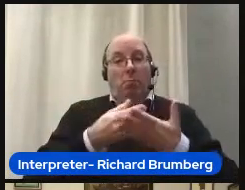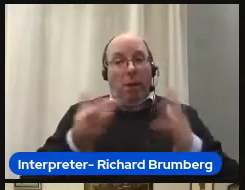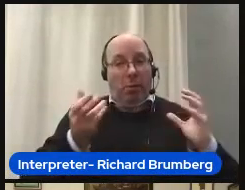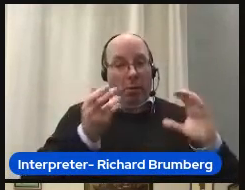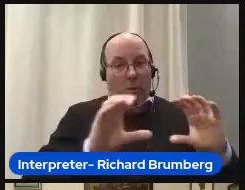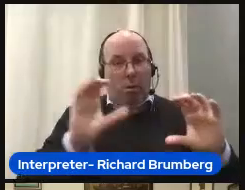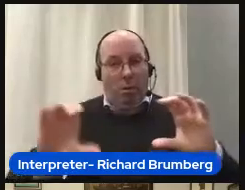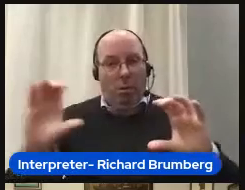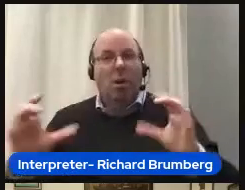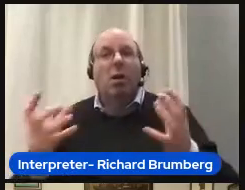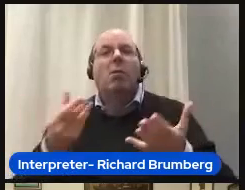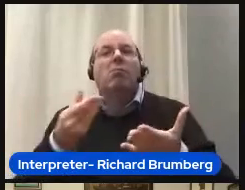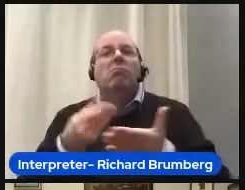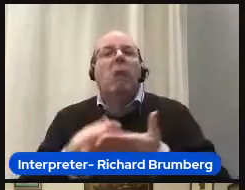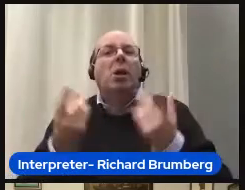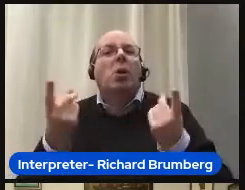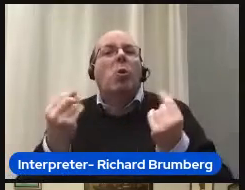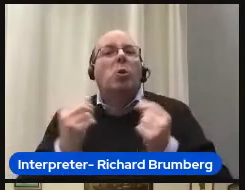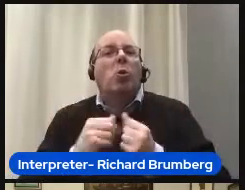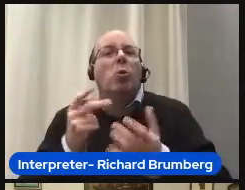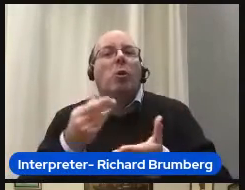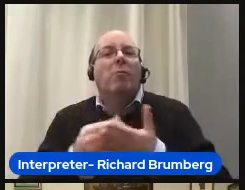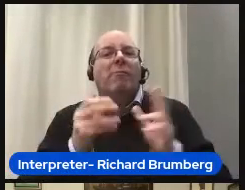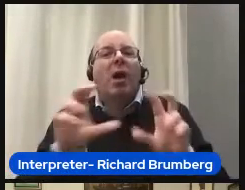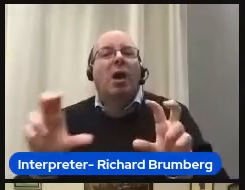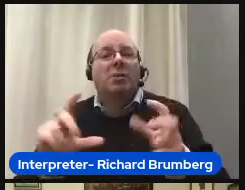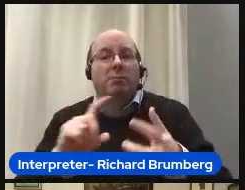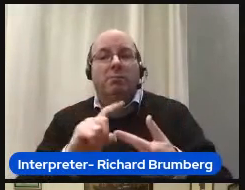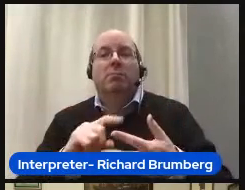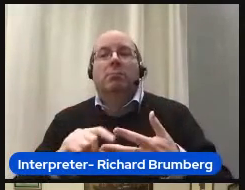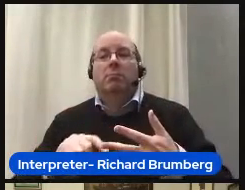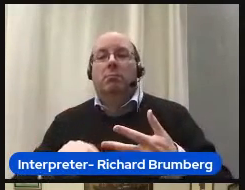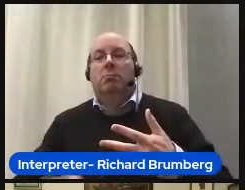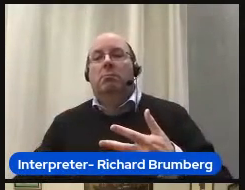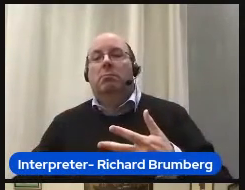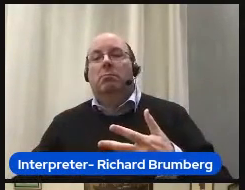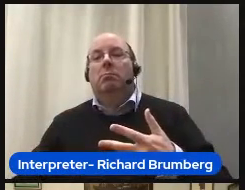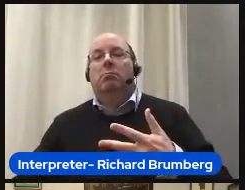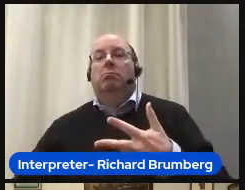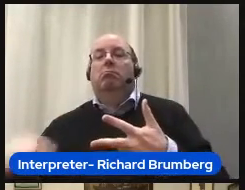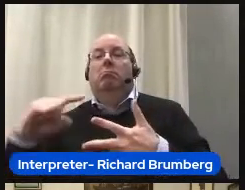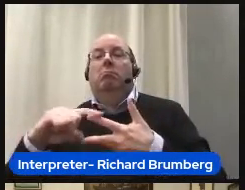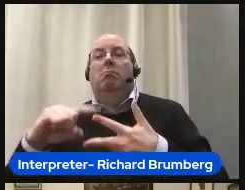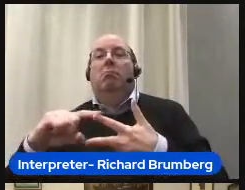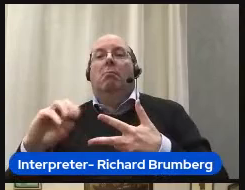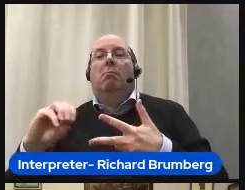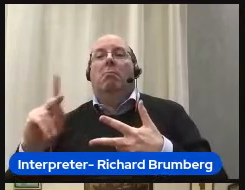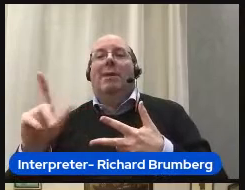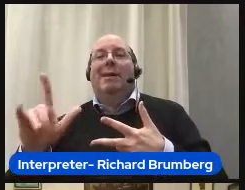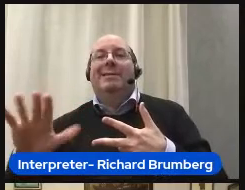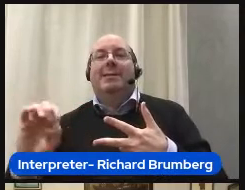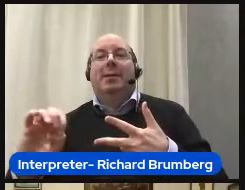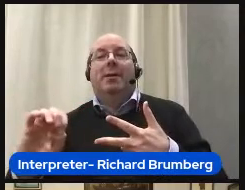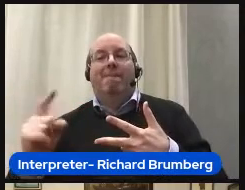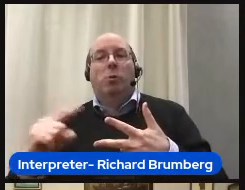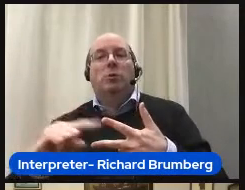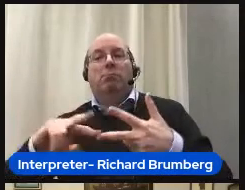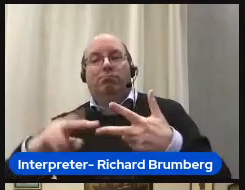funds? McKenzie, I'll start with you, then toss it to Jada, and then Billy, you'll wrap us up. Okay, thank you. And first of